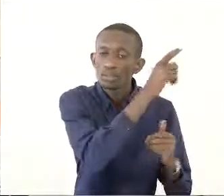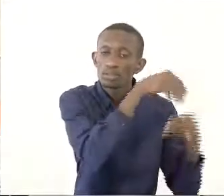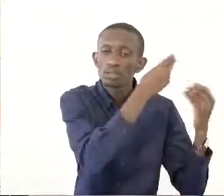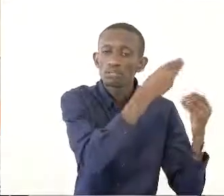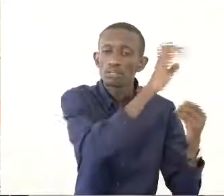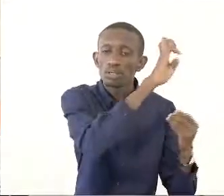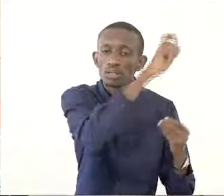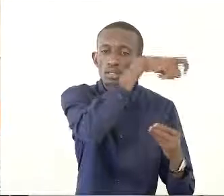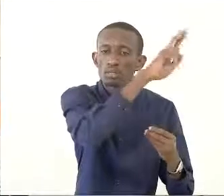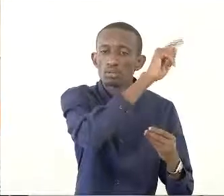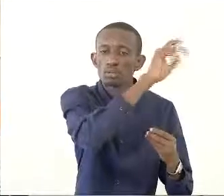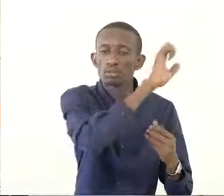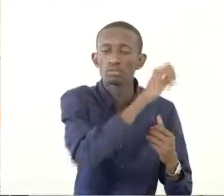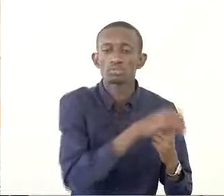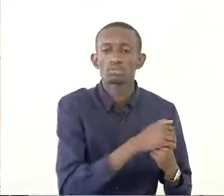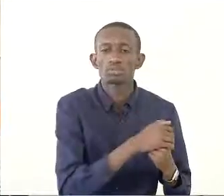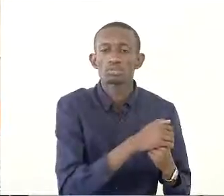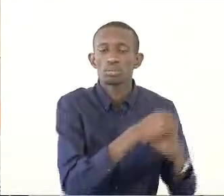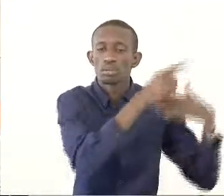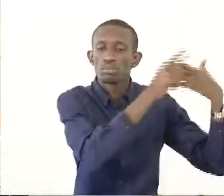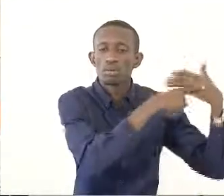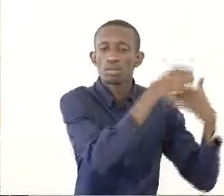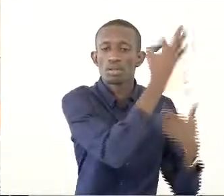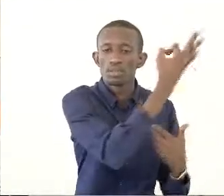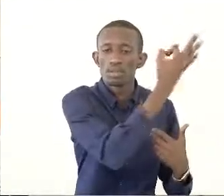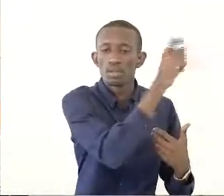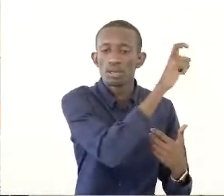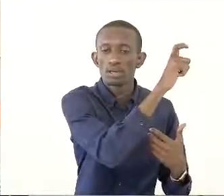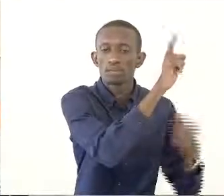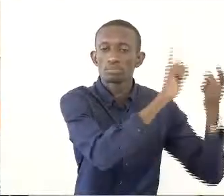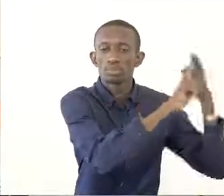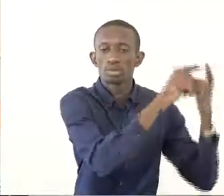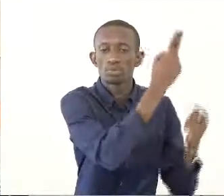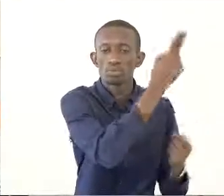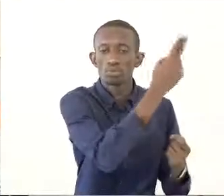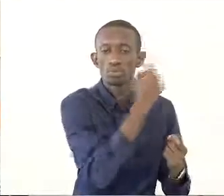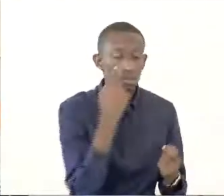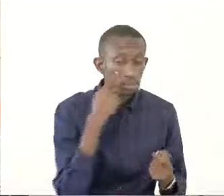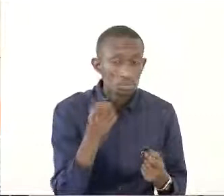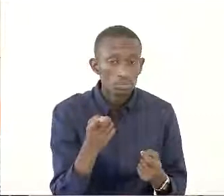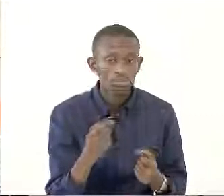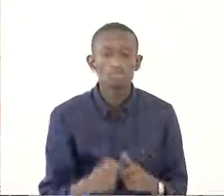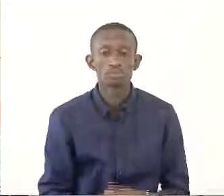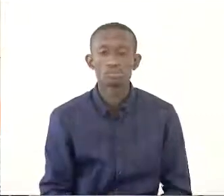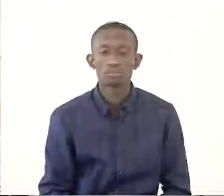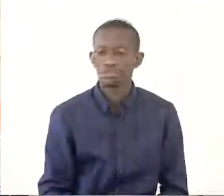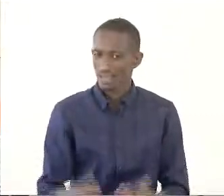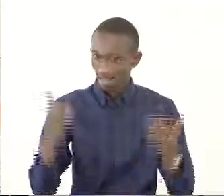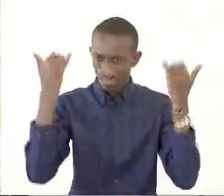squared minus a 3x plus 2. Have you seen it?